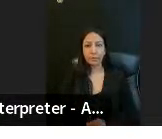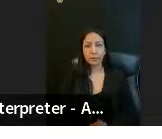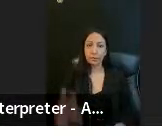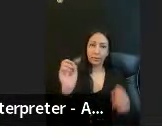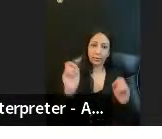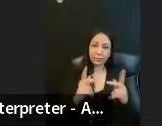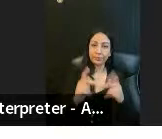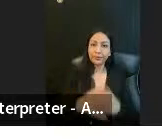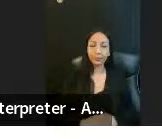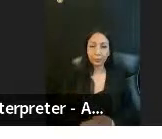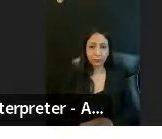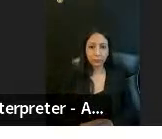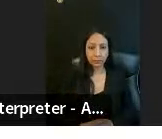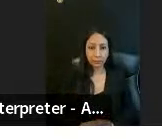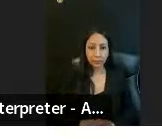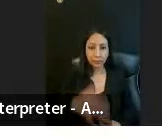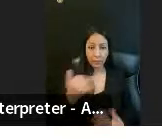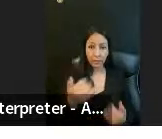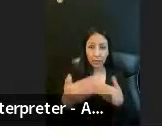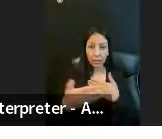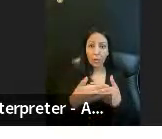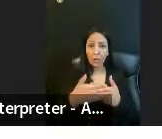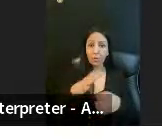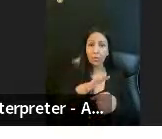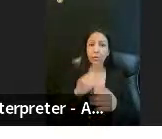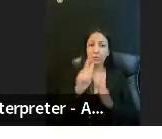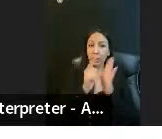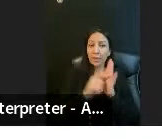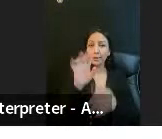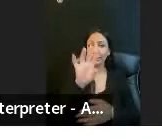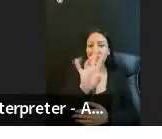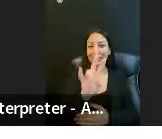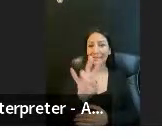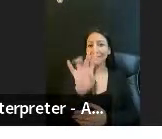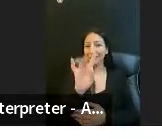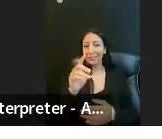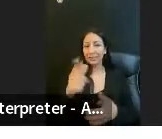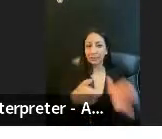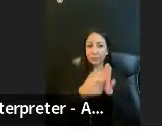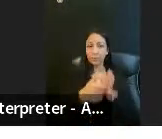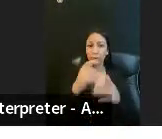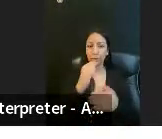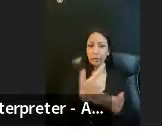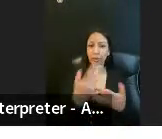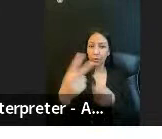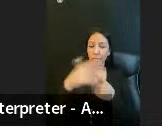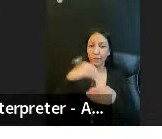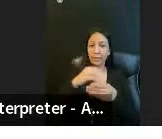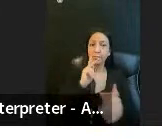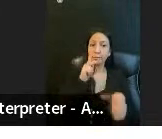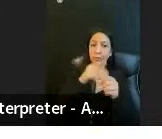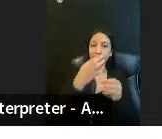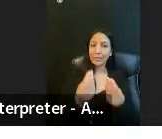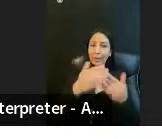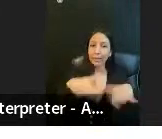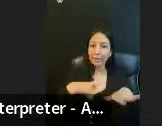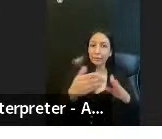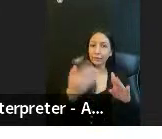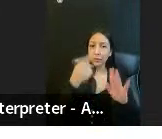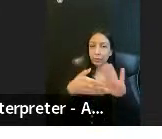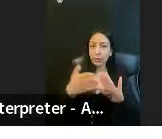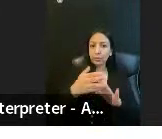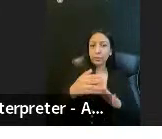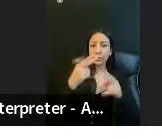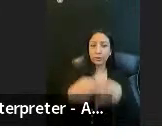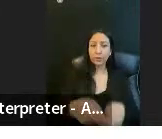Okay, so Local Law 78 requires certain applicants participating in the city's land use review process, known as